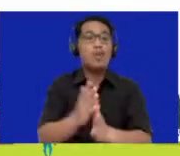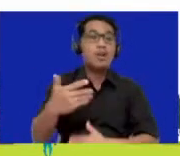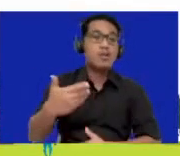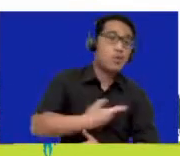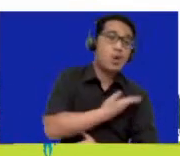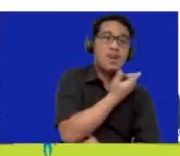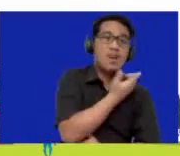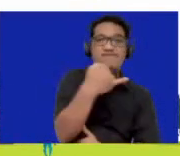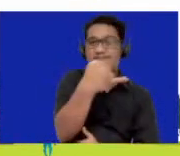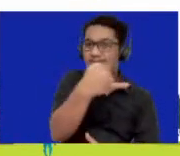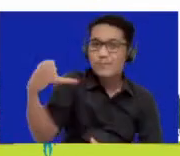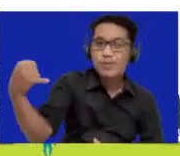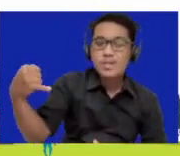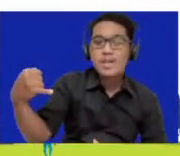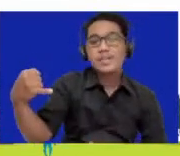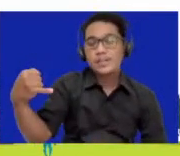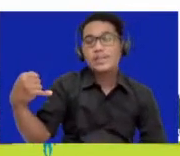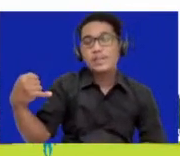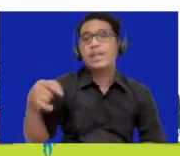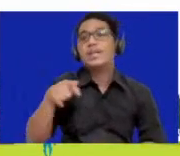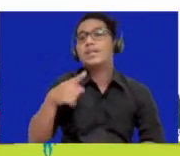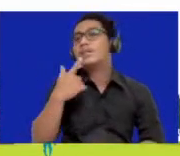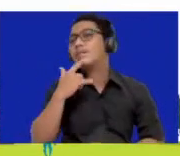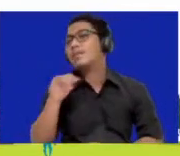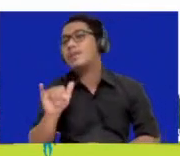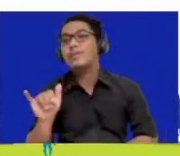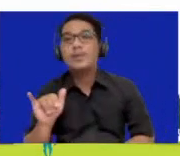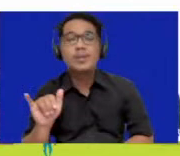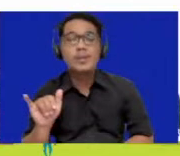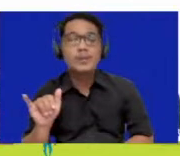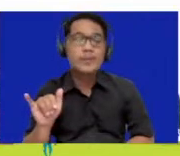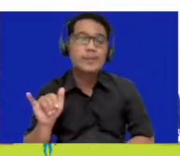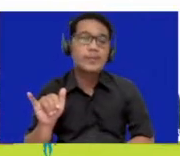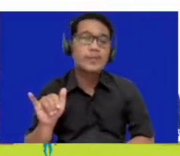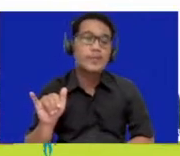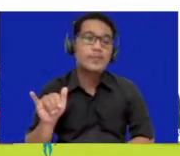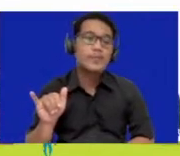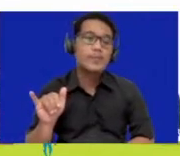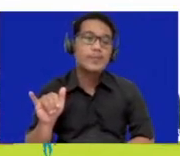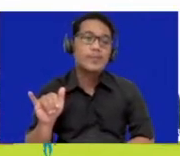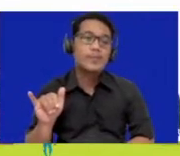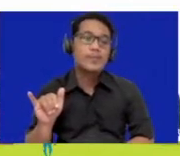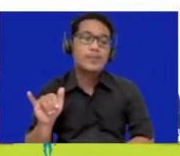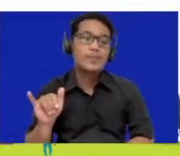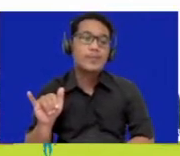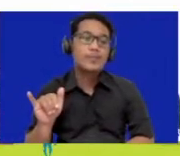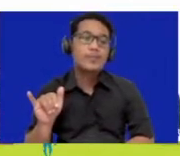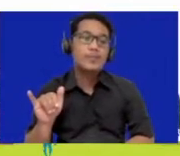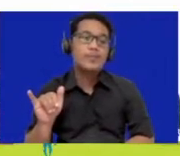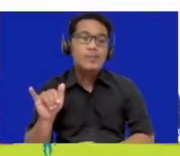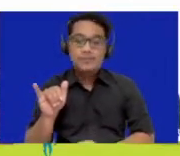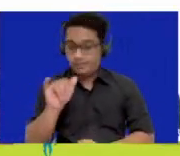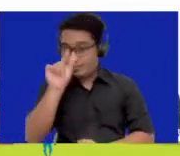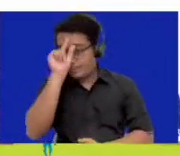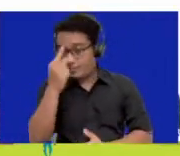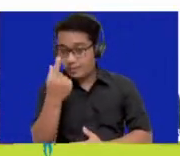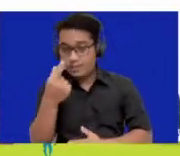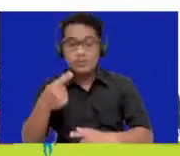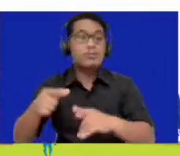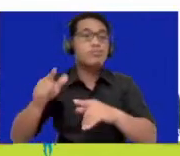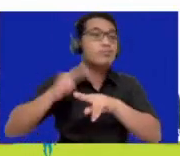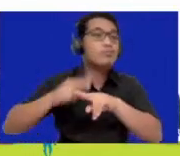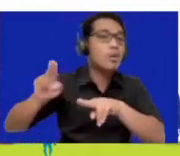including modernizing early warning systems, developing evacuation plans to shelter, and constructing